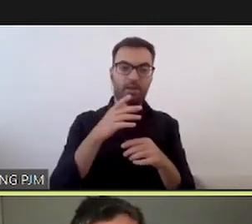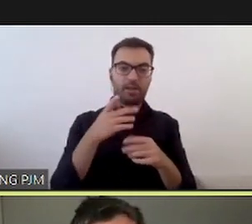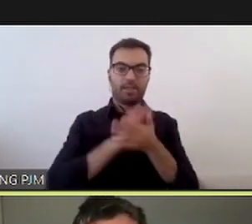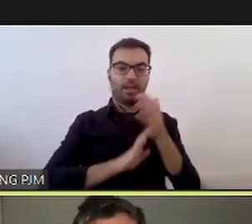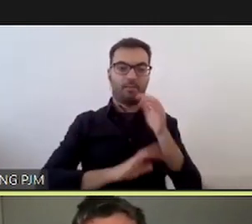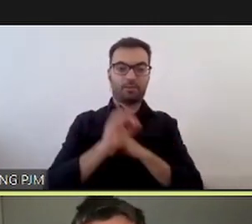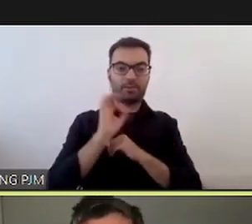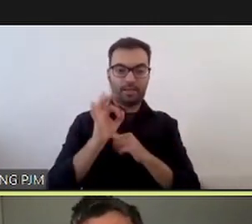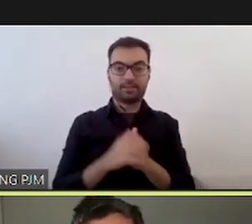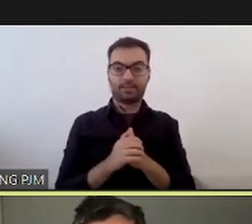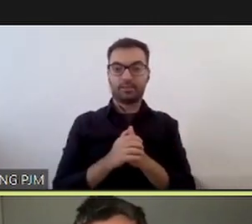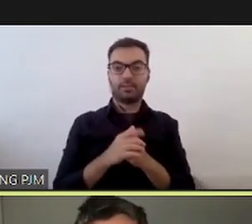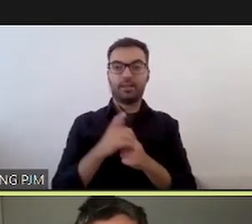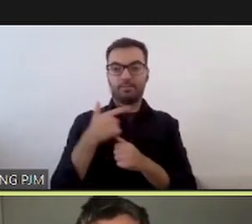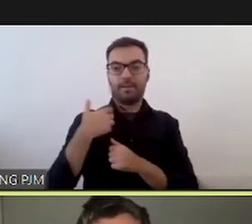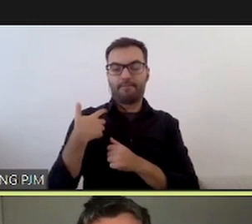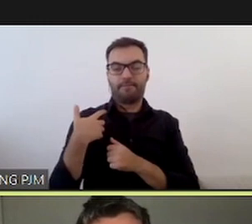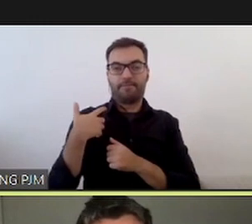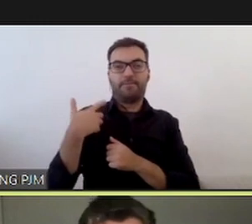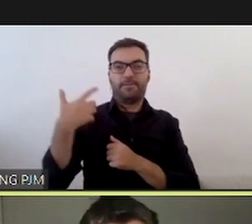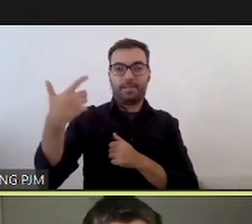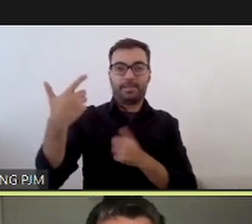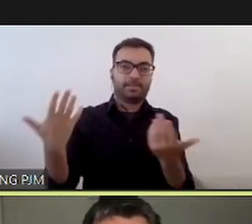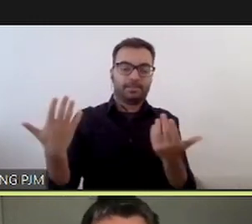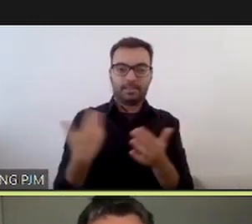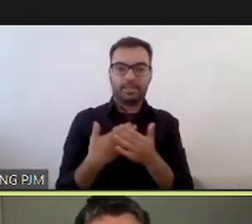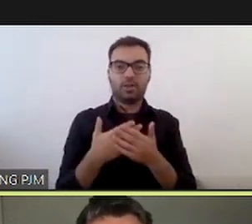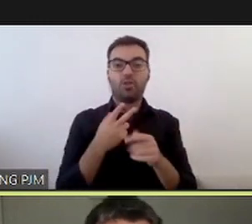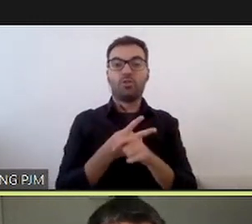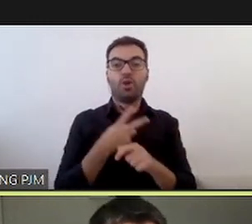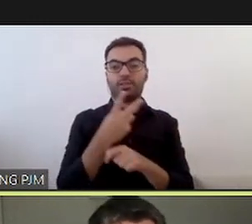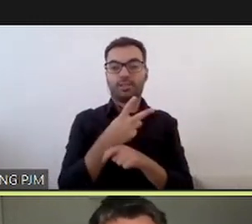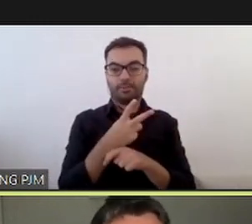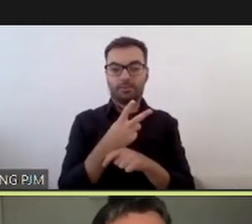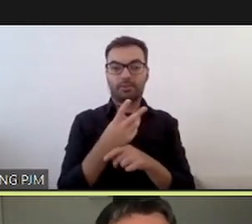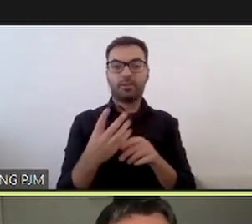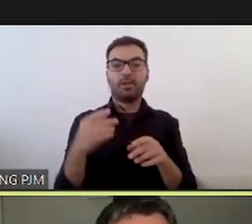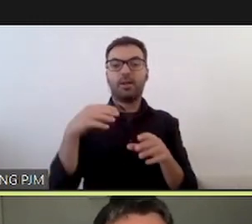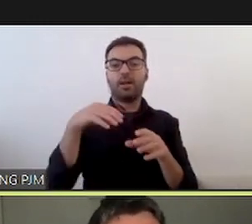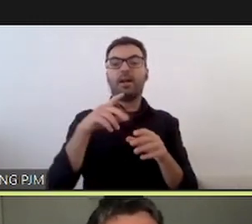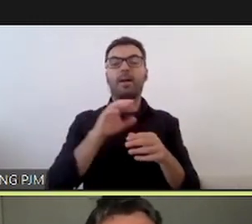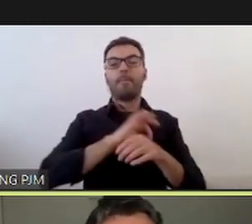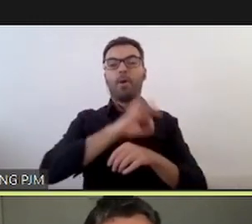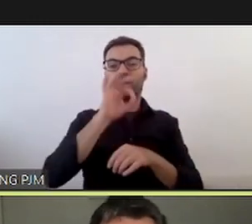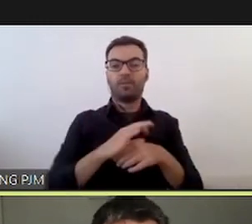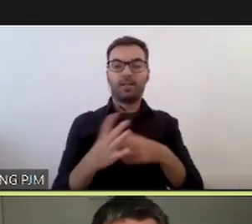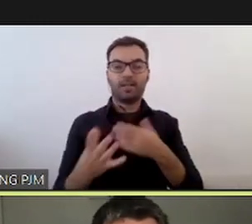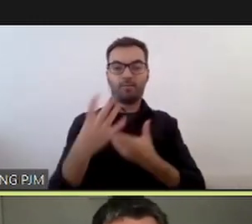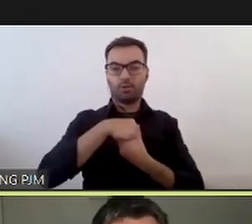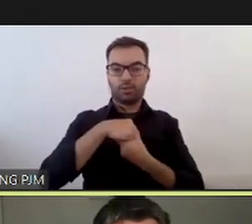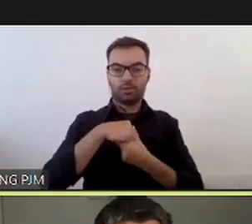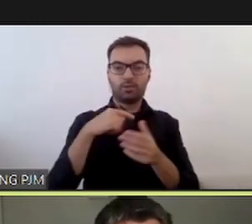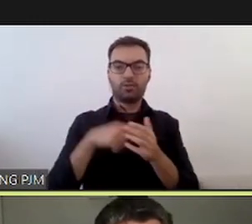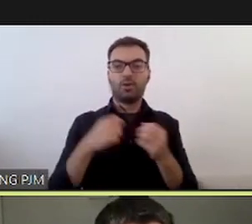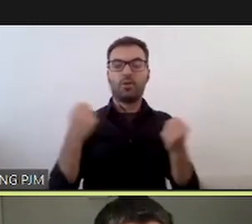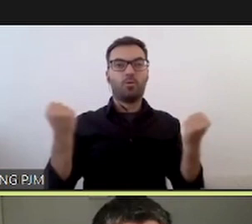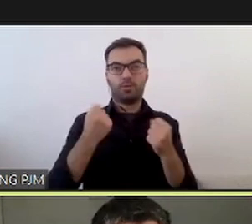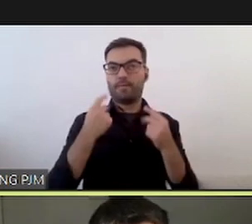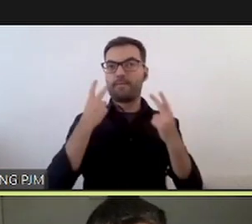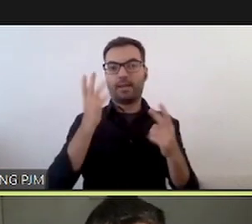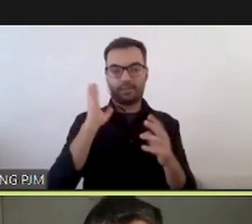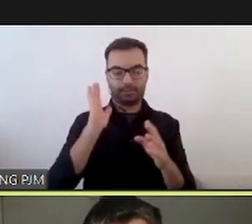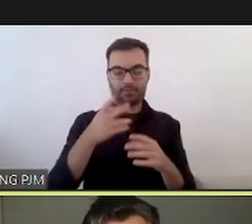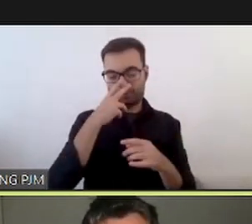now, and we are older and older. So accessibility, inclusive design will be a super buzzword in the next year.